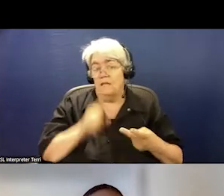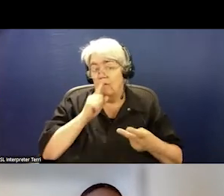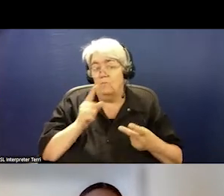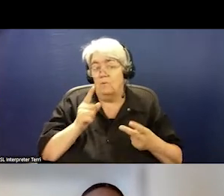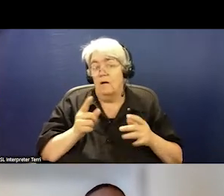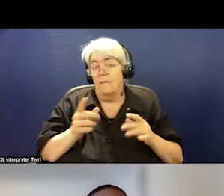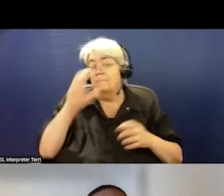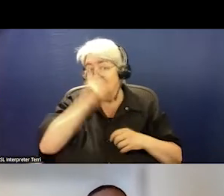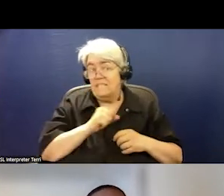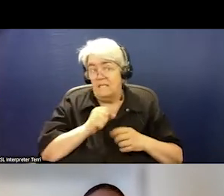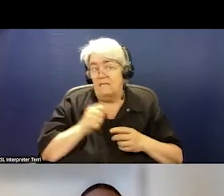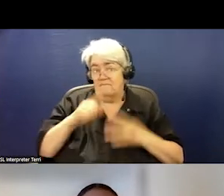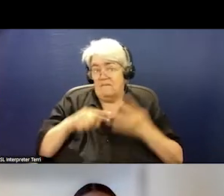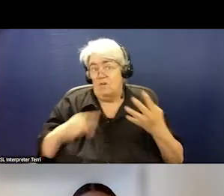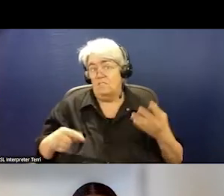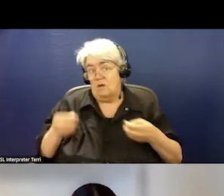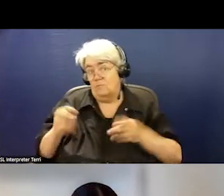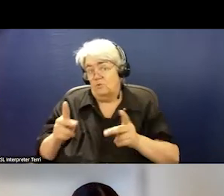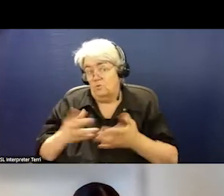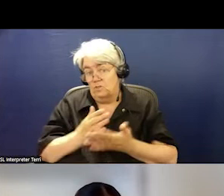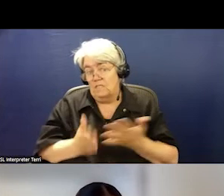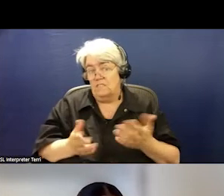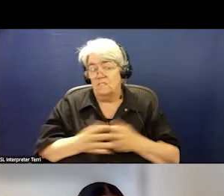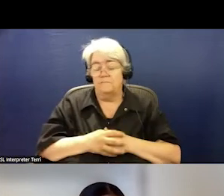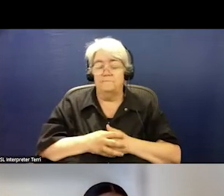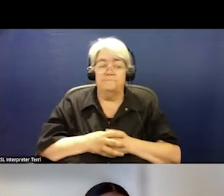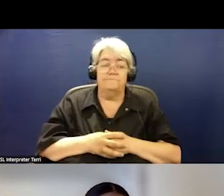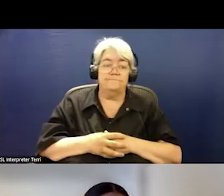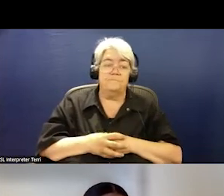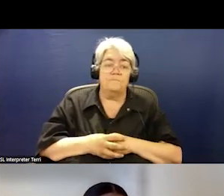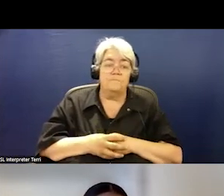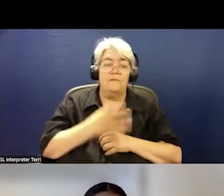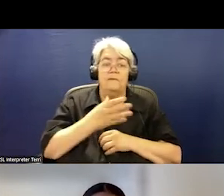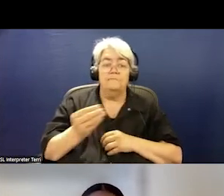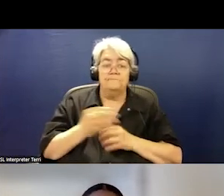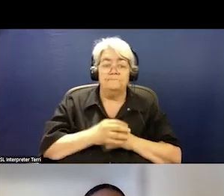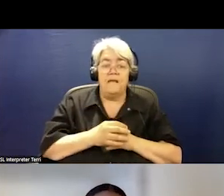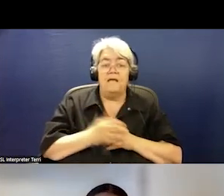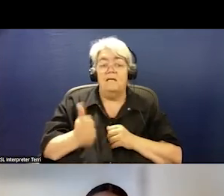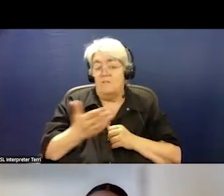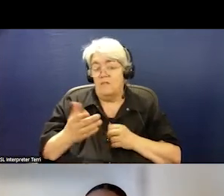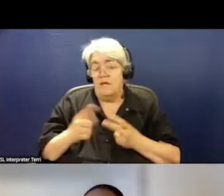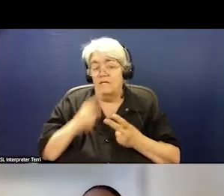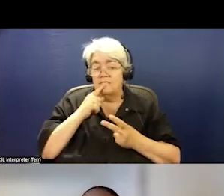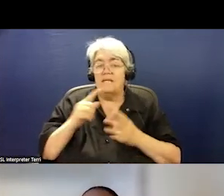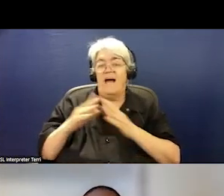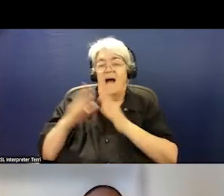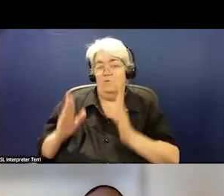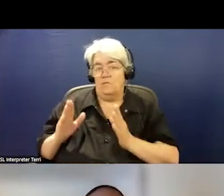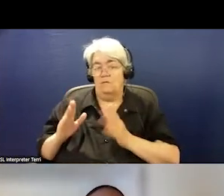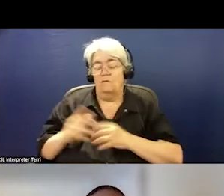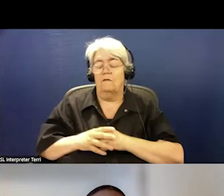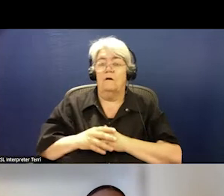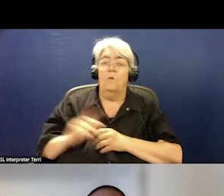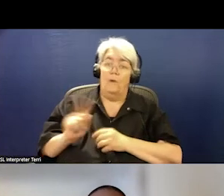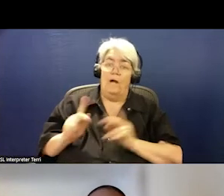lot of opportunities to kind of receive that care. And another point that I really want to touch on is housing. One of the things